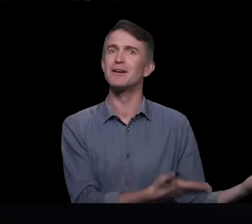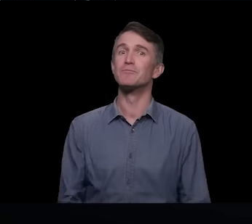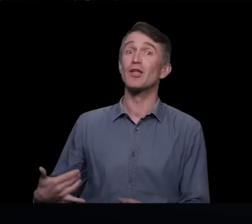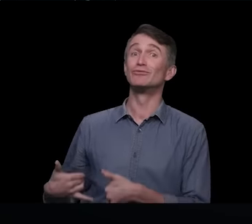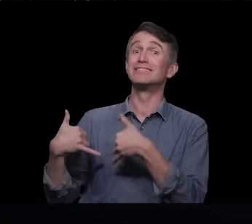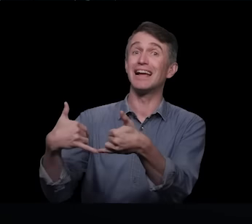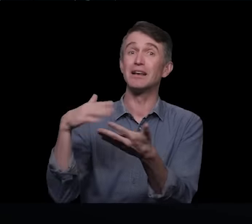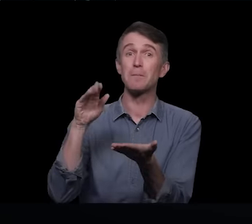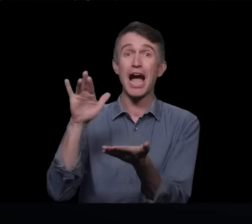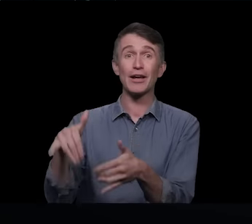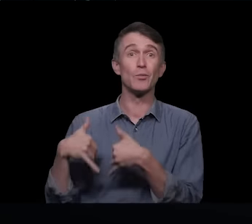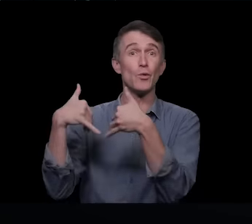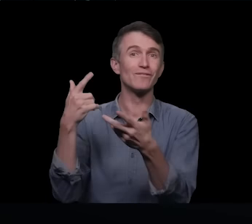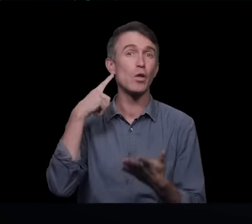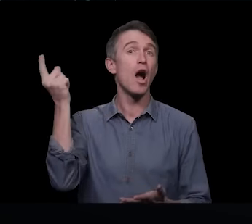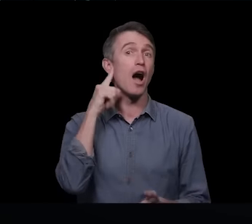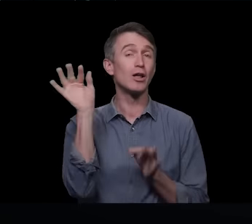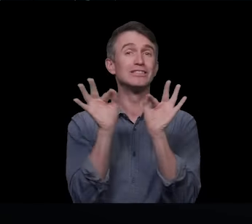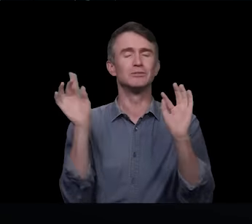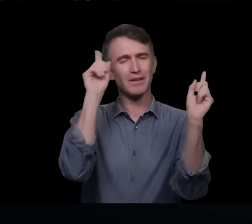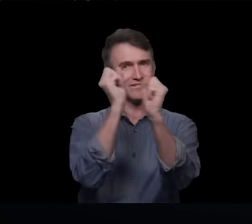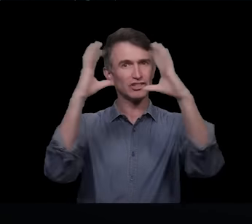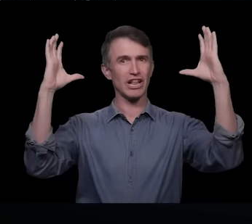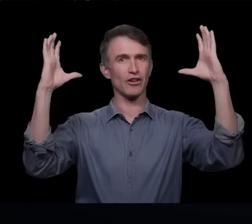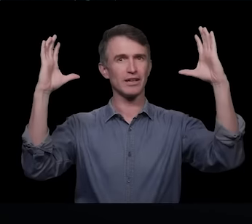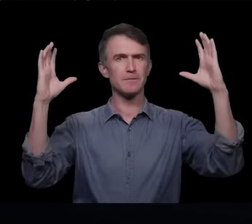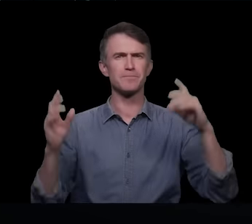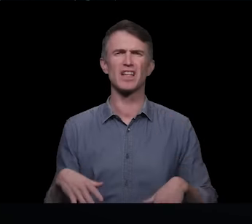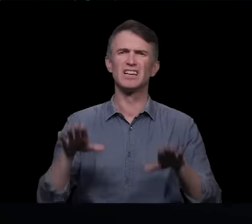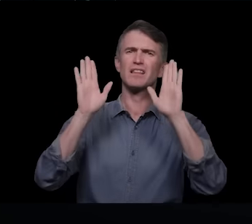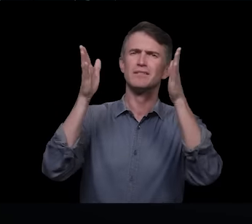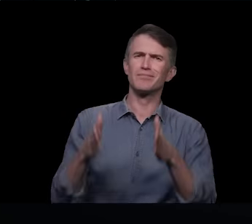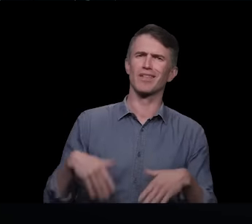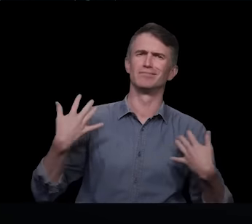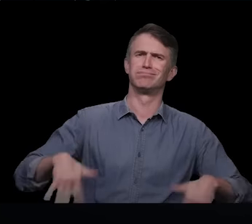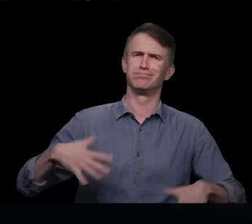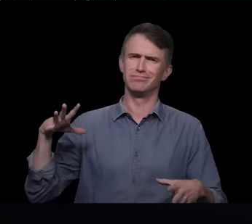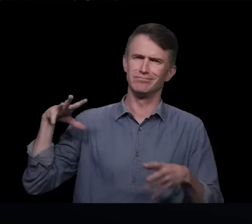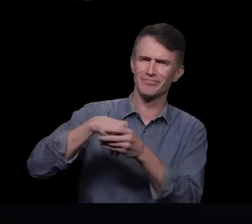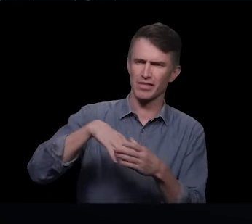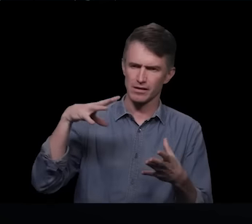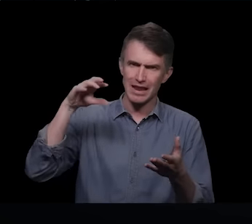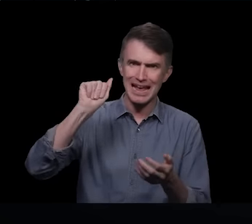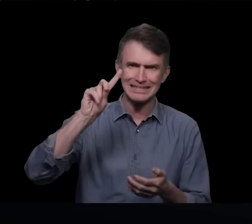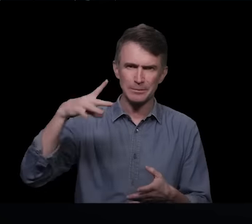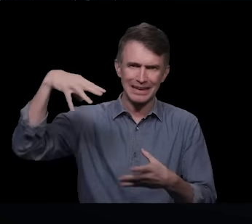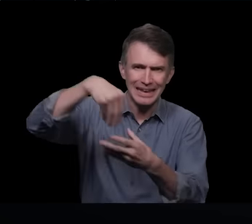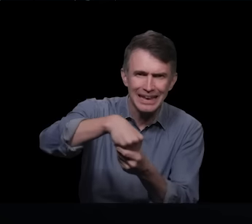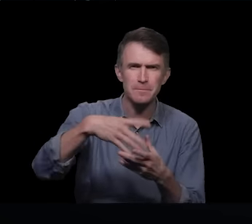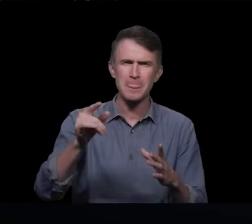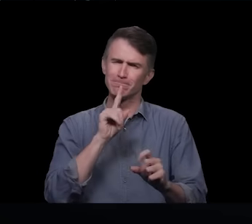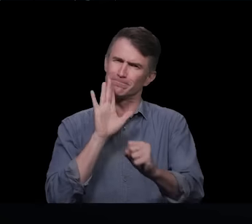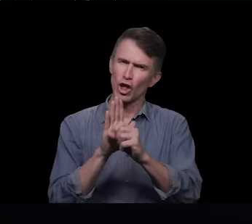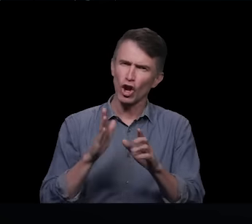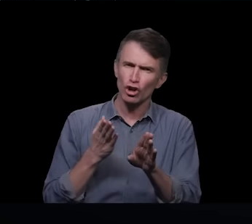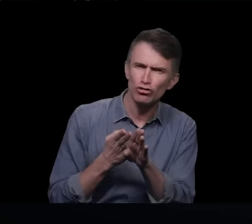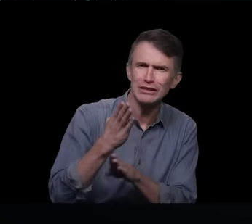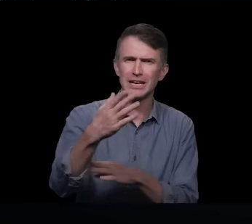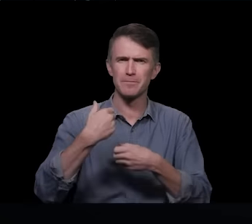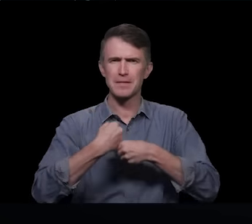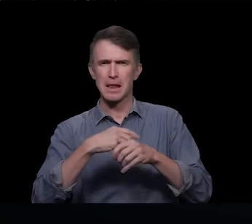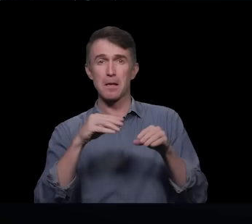And now, to present the Barry Award for Audio Description Visionary is someone who is a great friend to ADP and who has